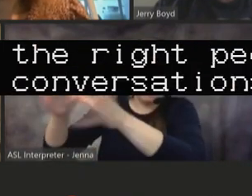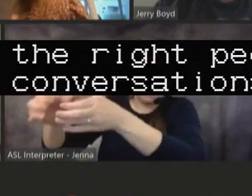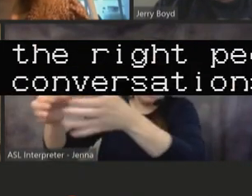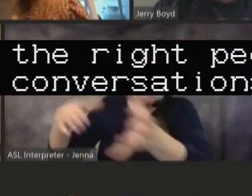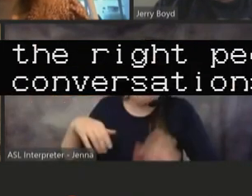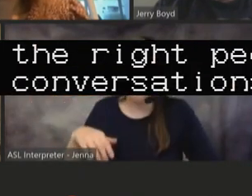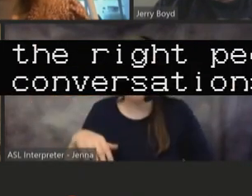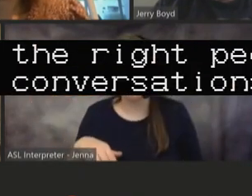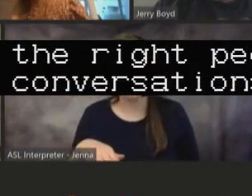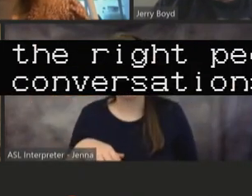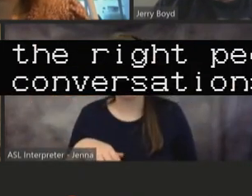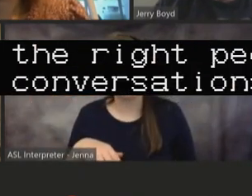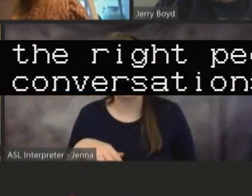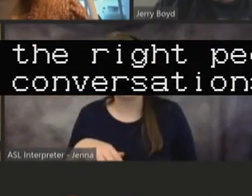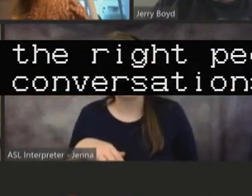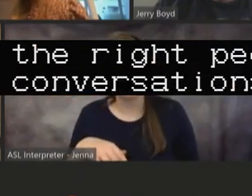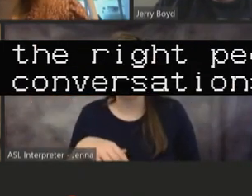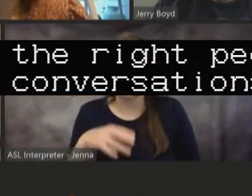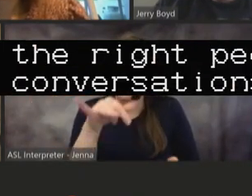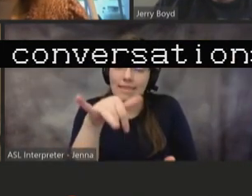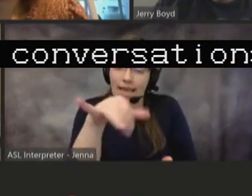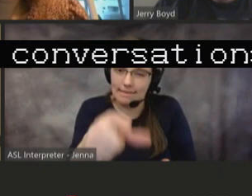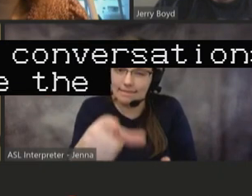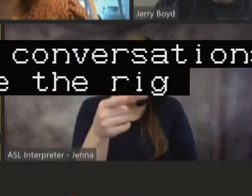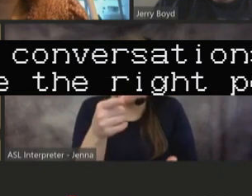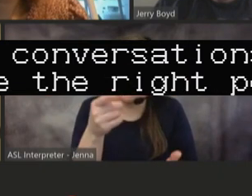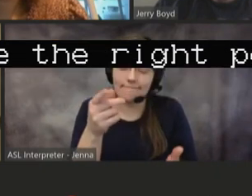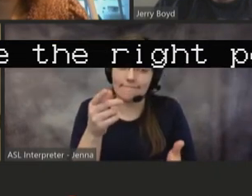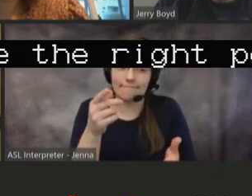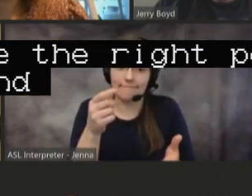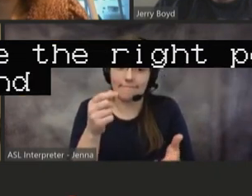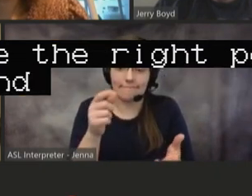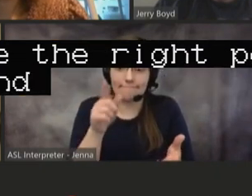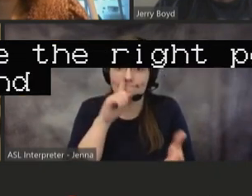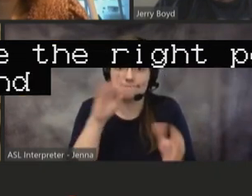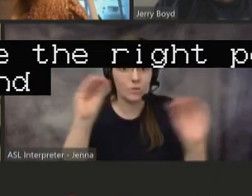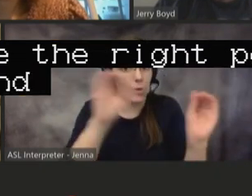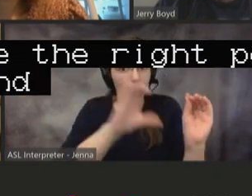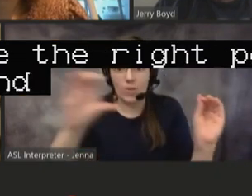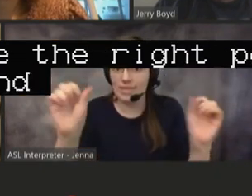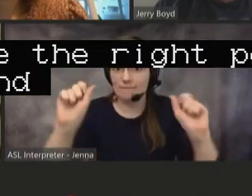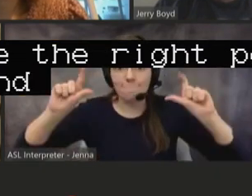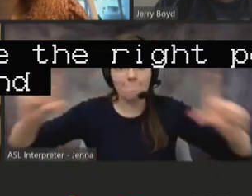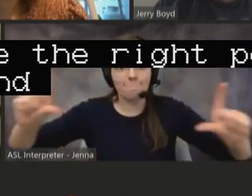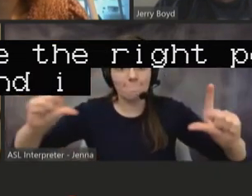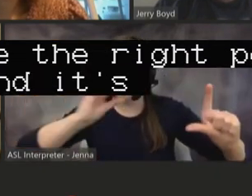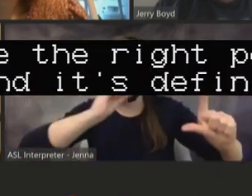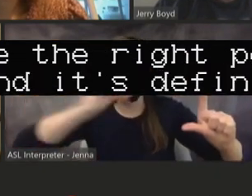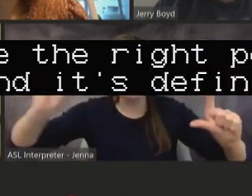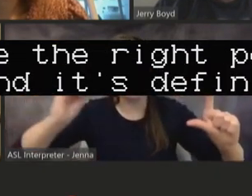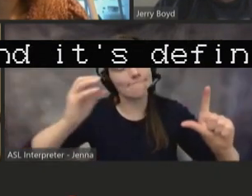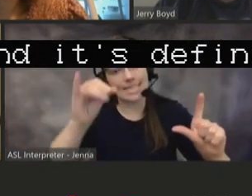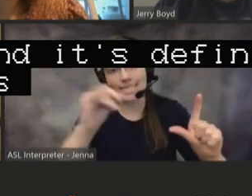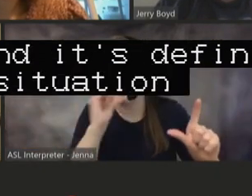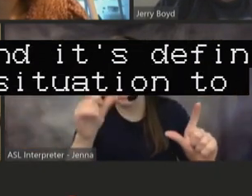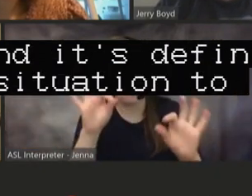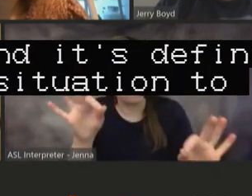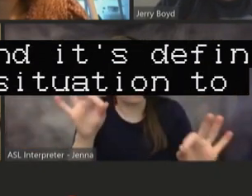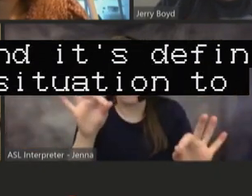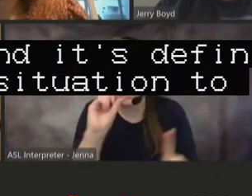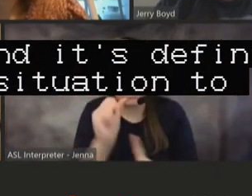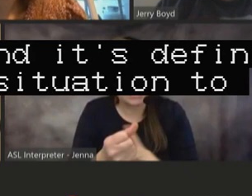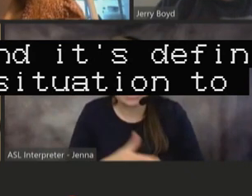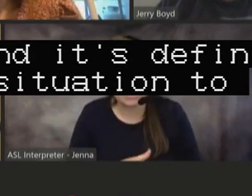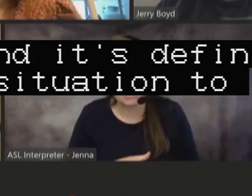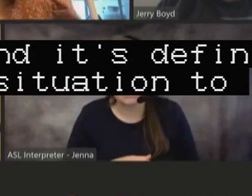It's definitely not an ideal situation to not have it on the big screen. Working with some of the